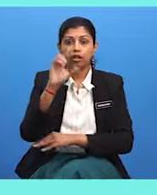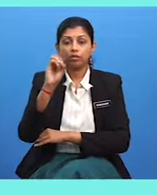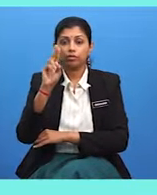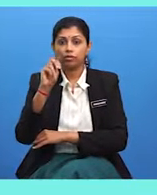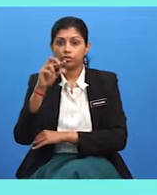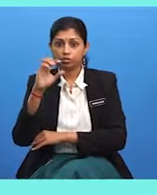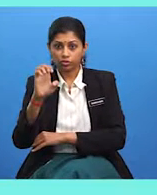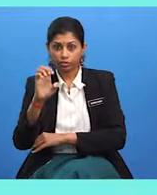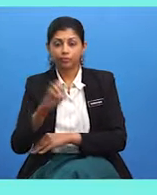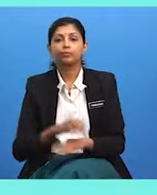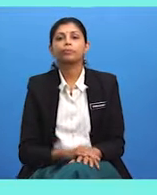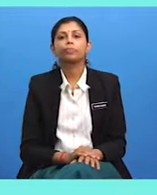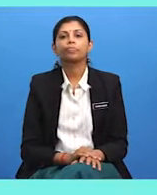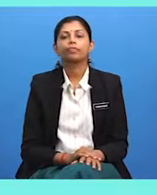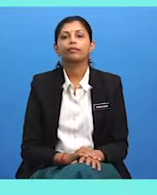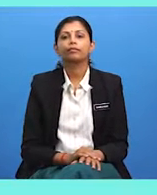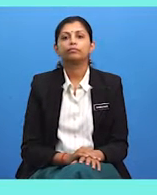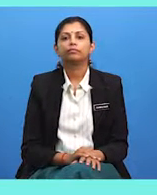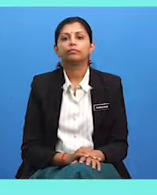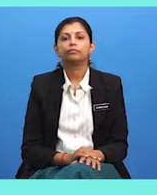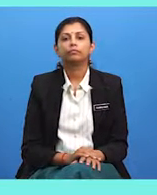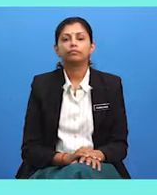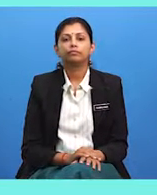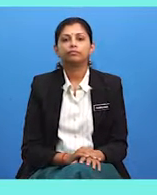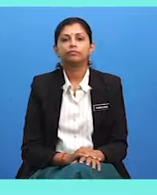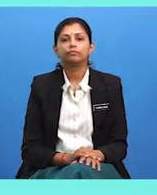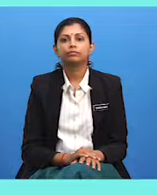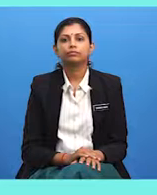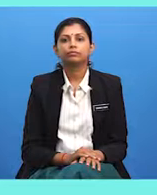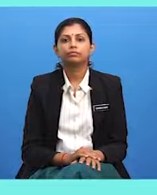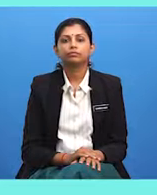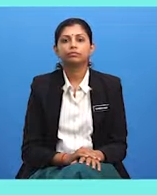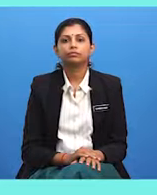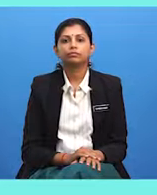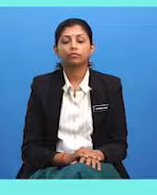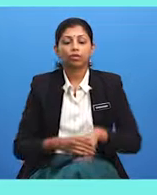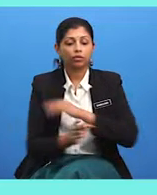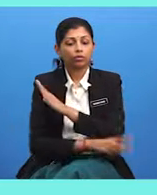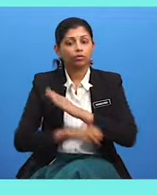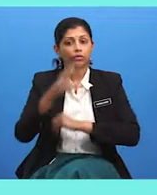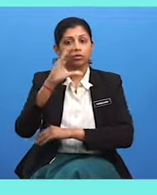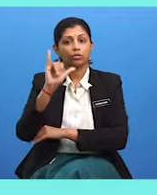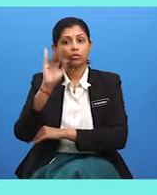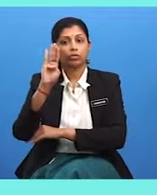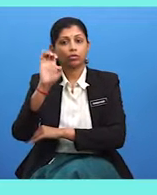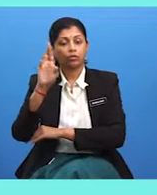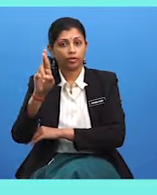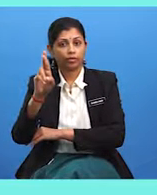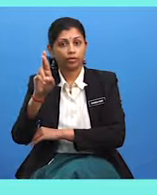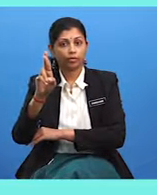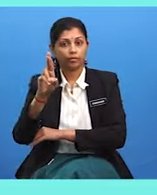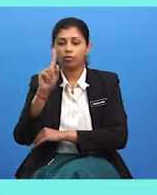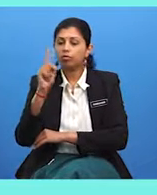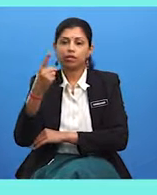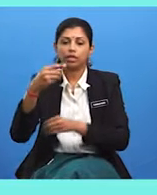Think the problem is being exaggerated, or that cyber thief only happens in